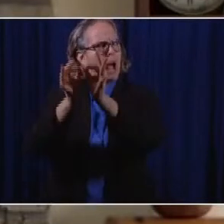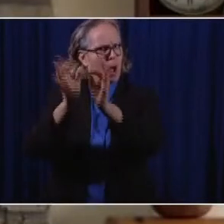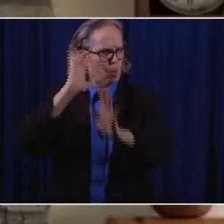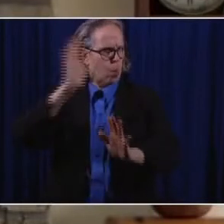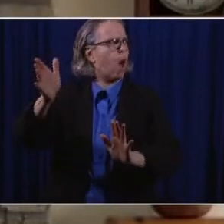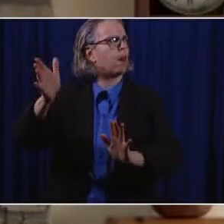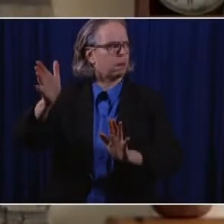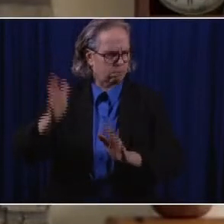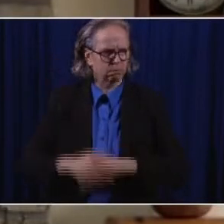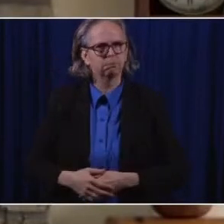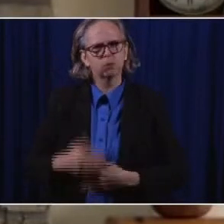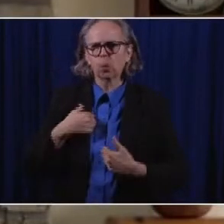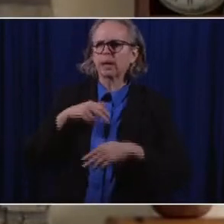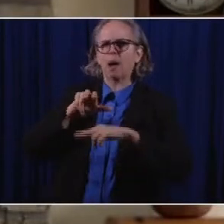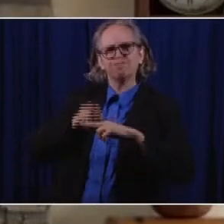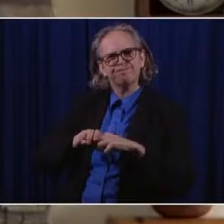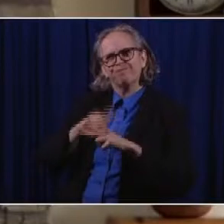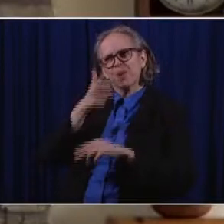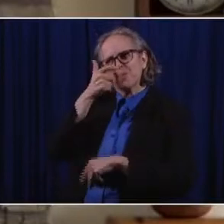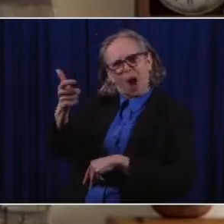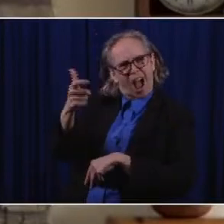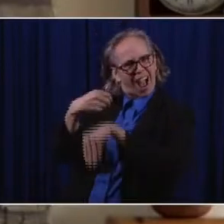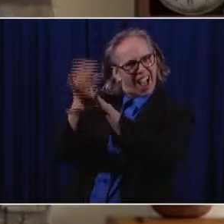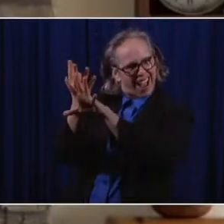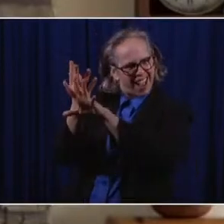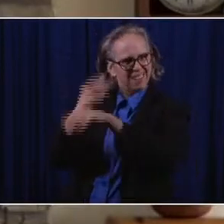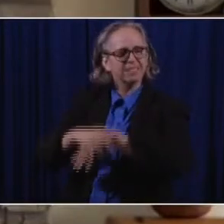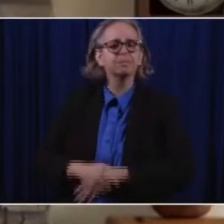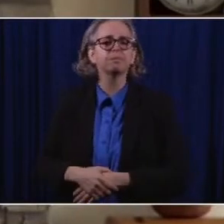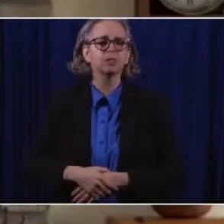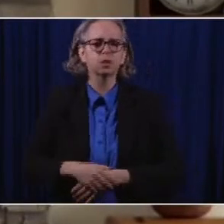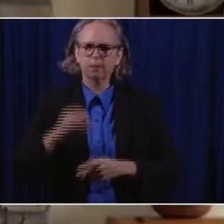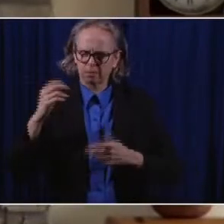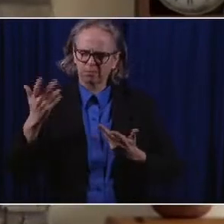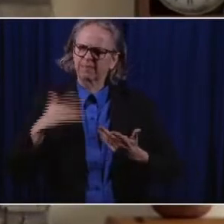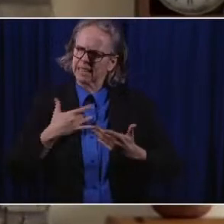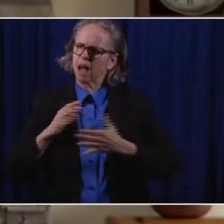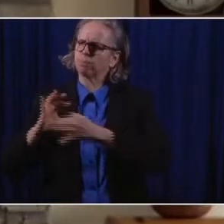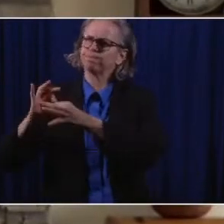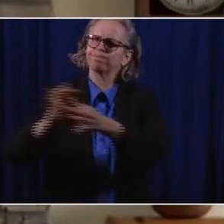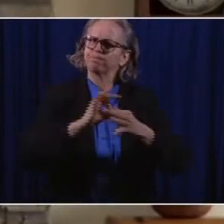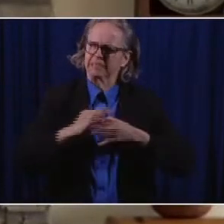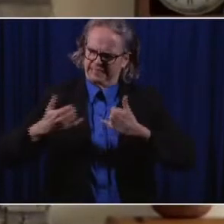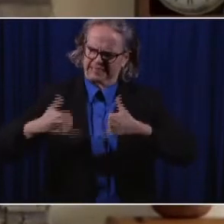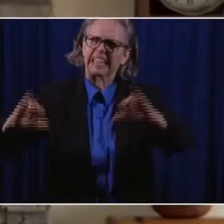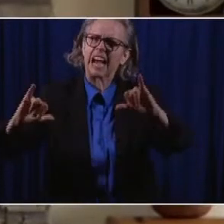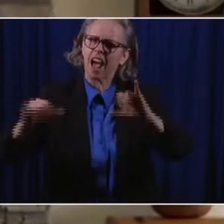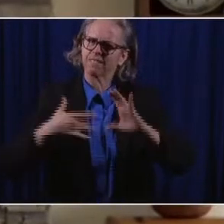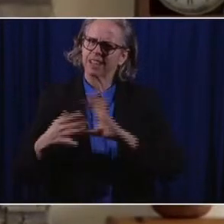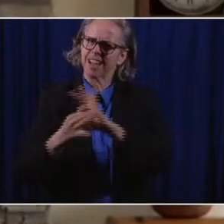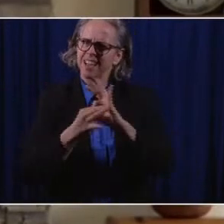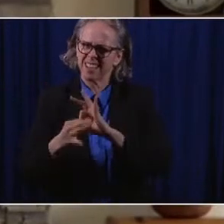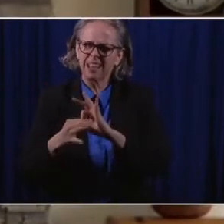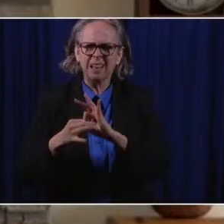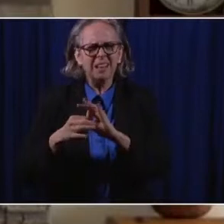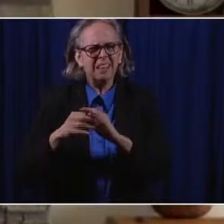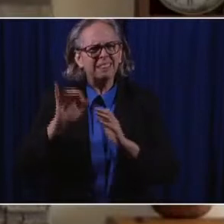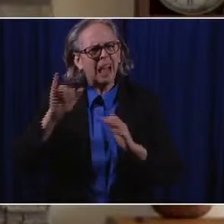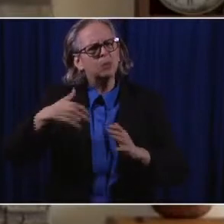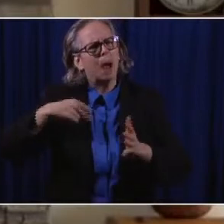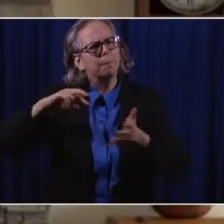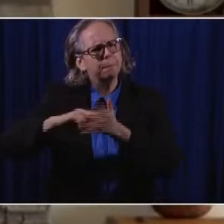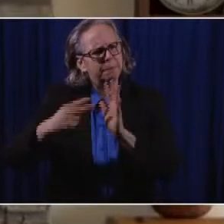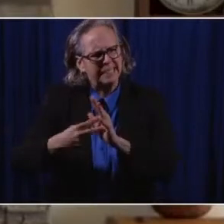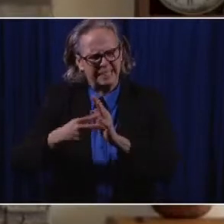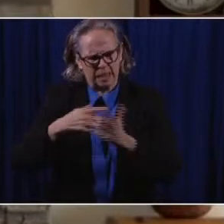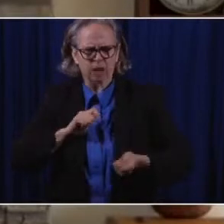can be a part of that and feel like we're a part of that. So there's just different ways. So if there's a way you can, again, pull back from